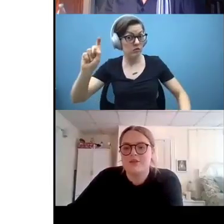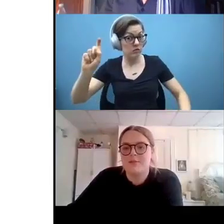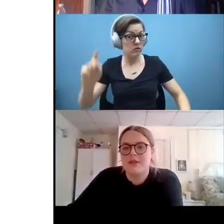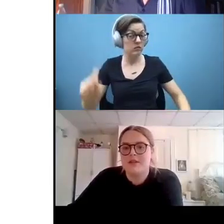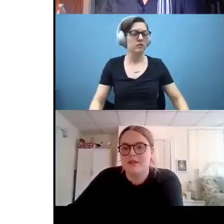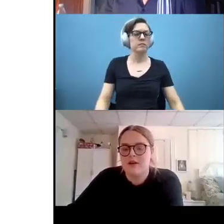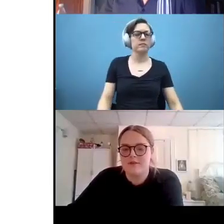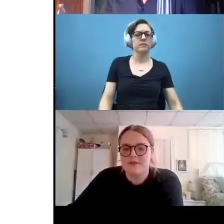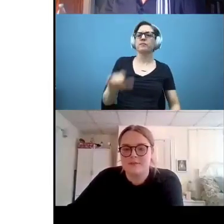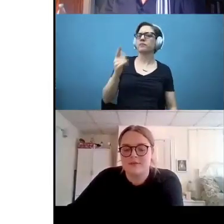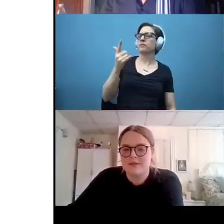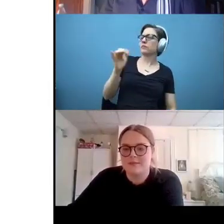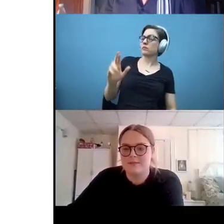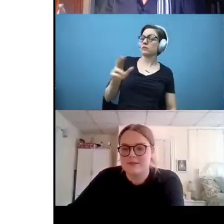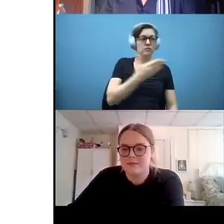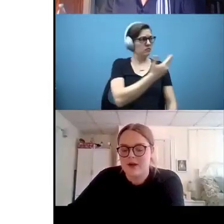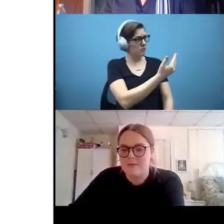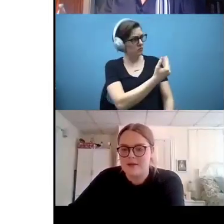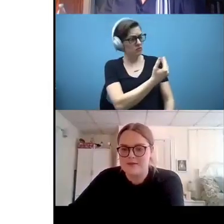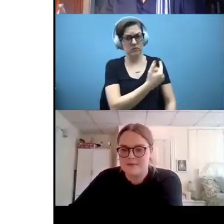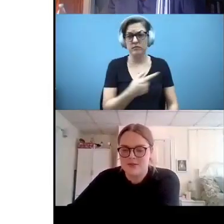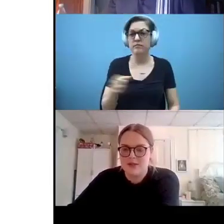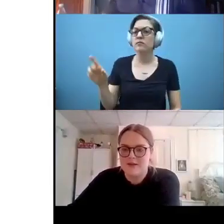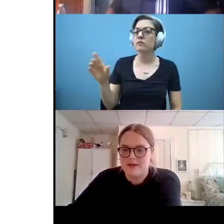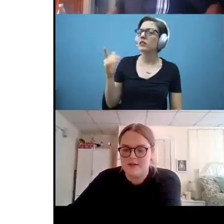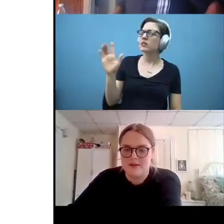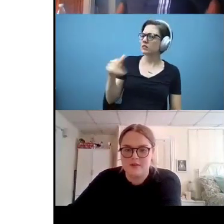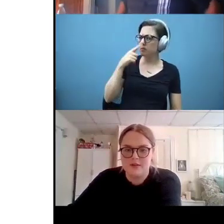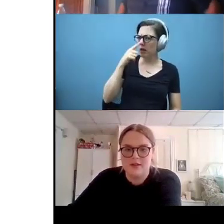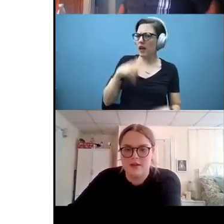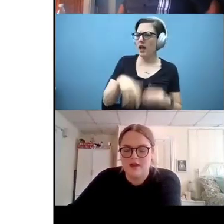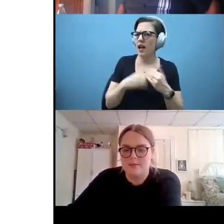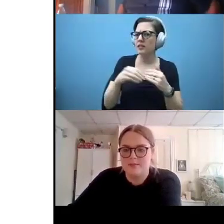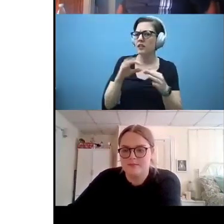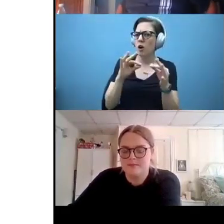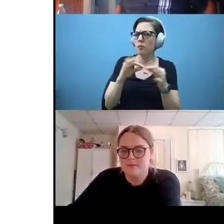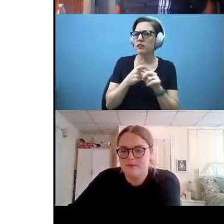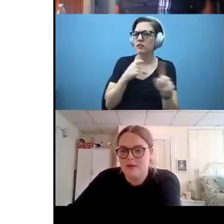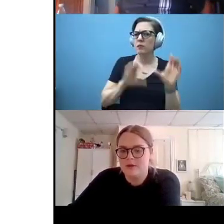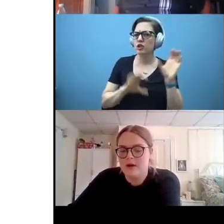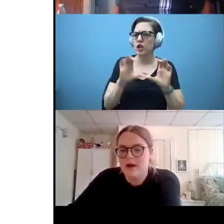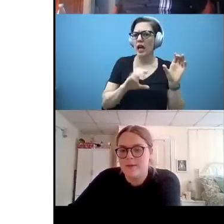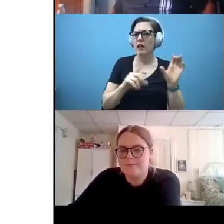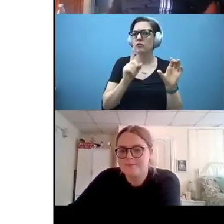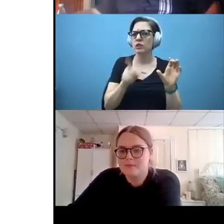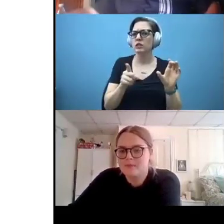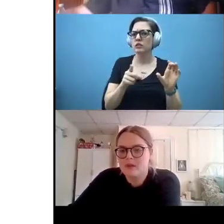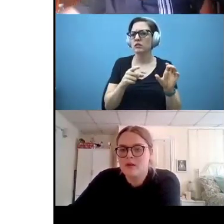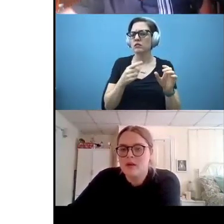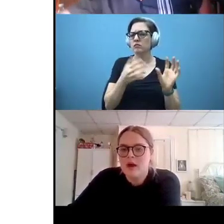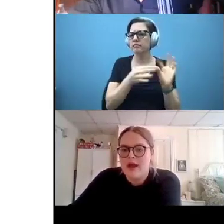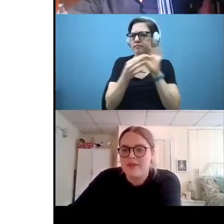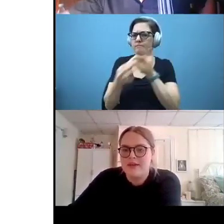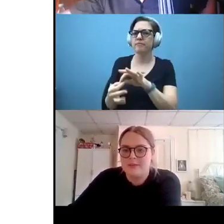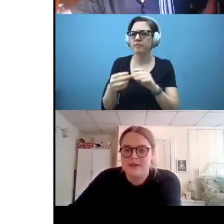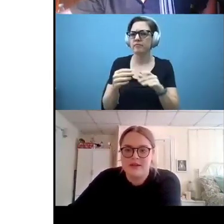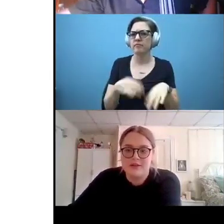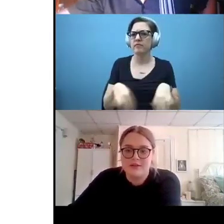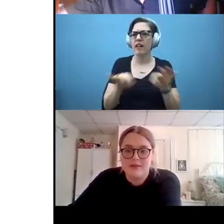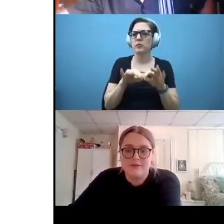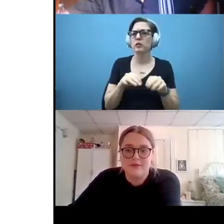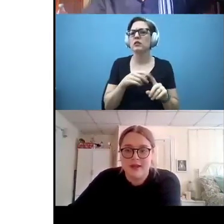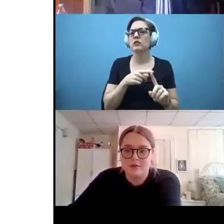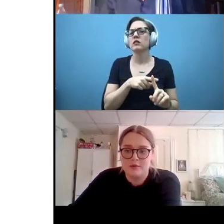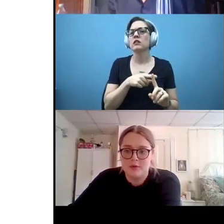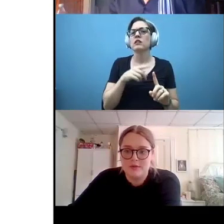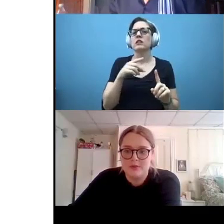Can I just jump in? Yeah, of course, please. Some comments from the chat that I think are really valuable. Great. I think peers